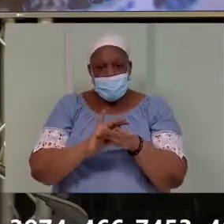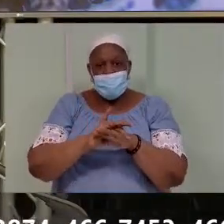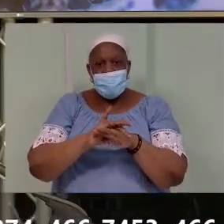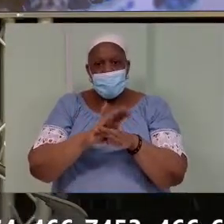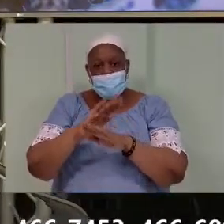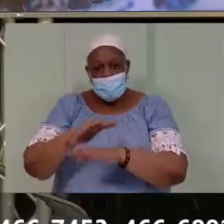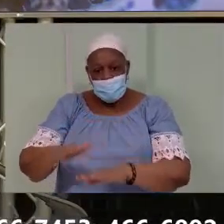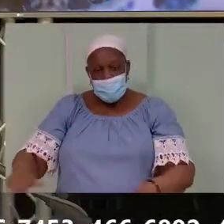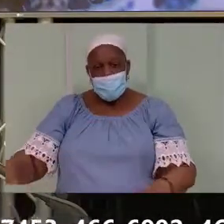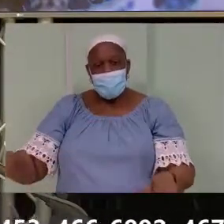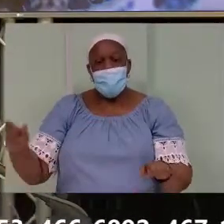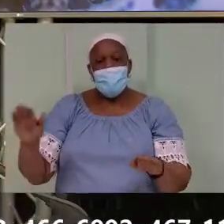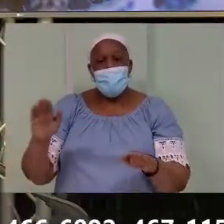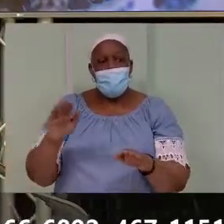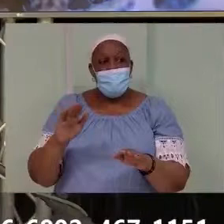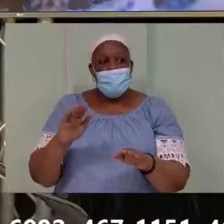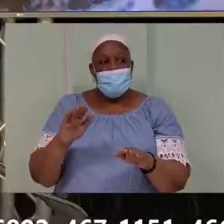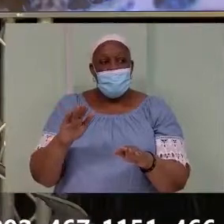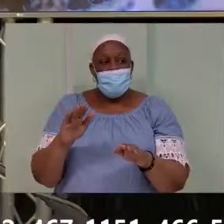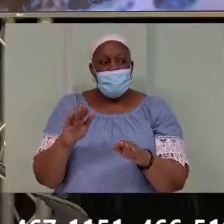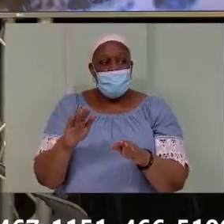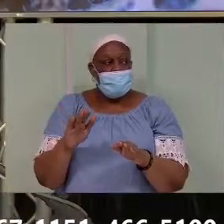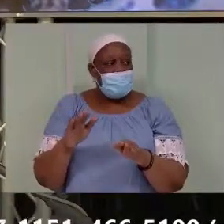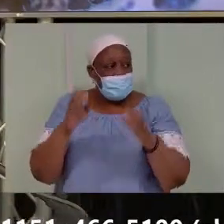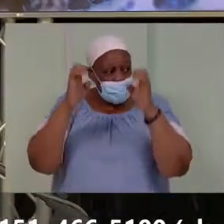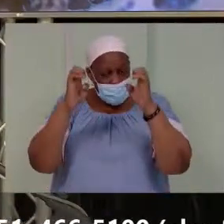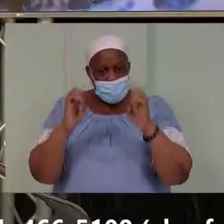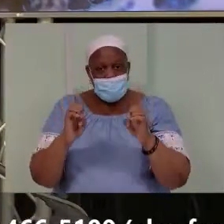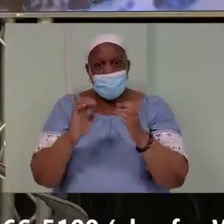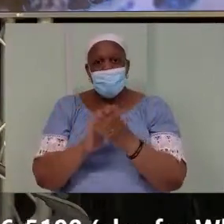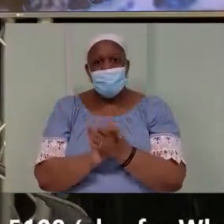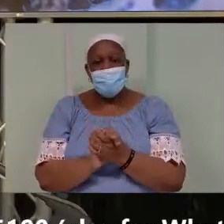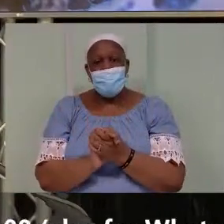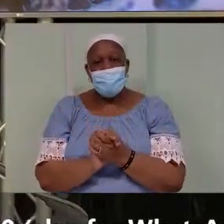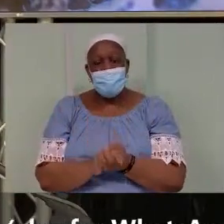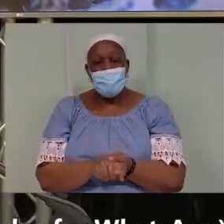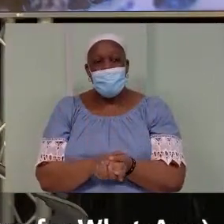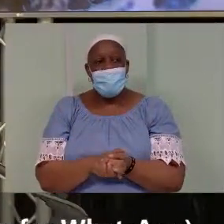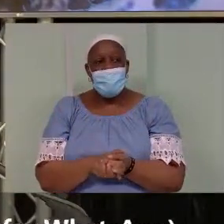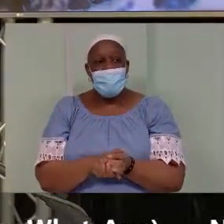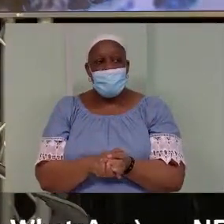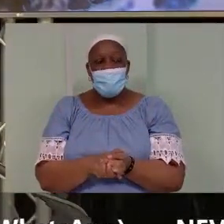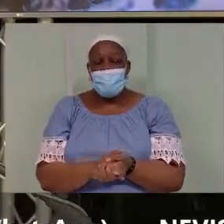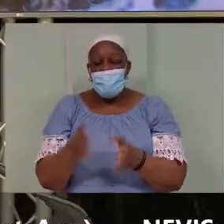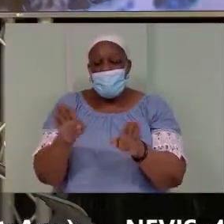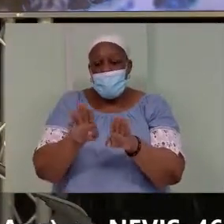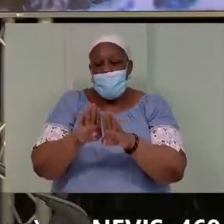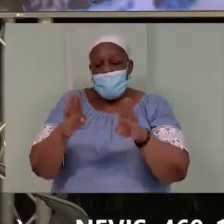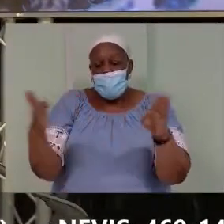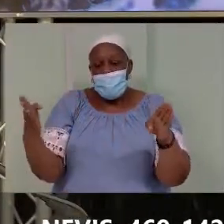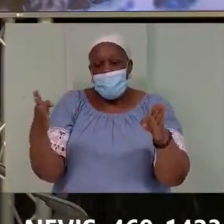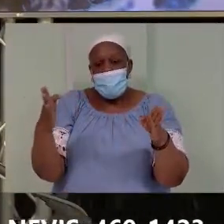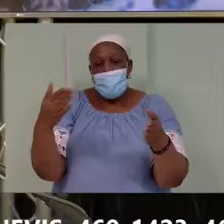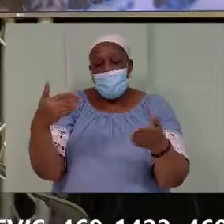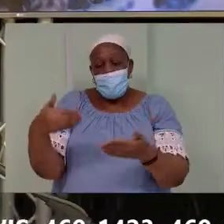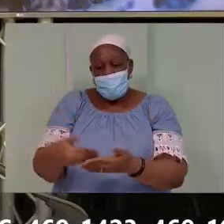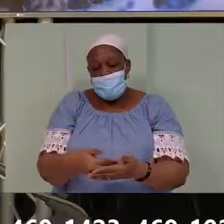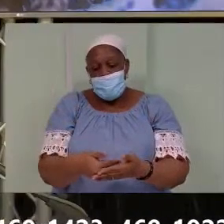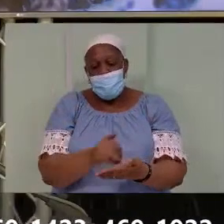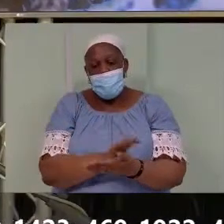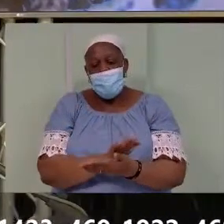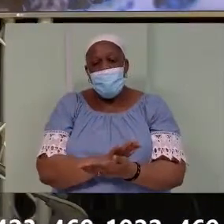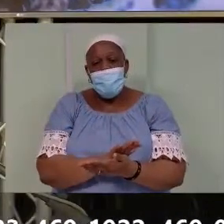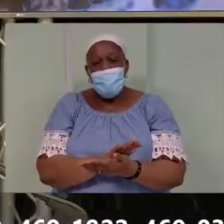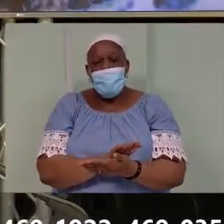daycare childhood centers here in St. Kitts and Nevis, those that have been approved to